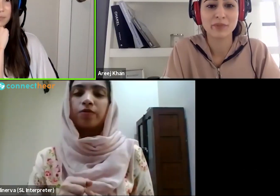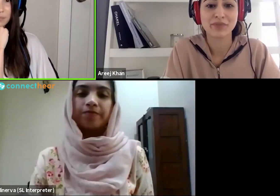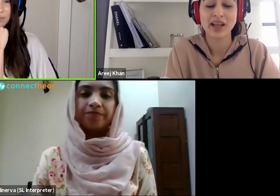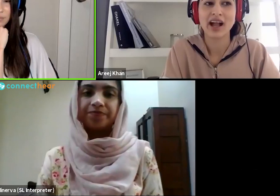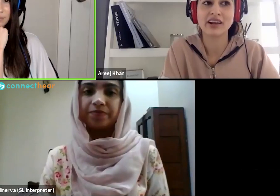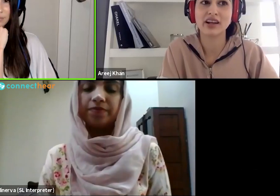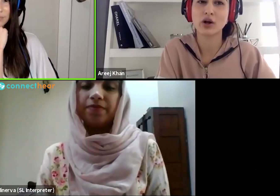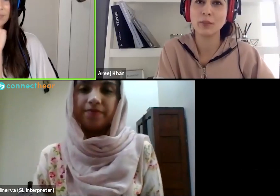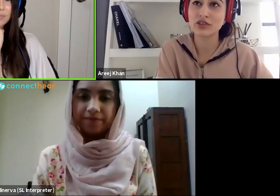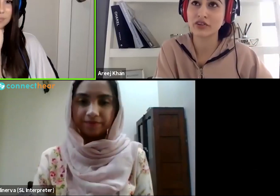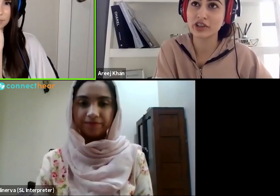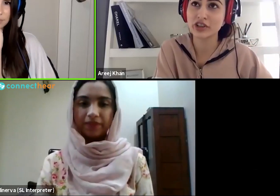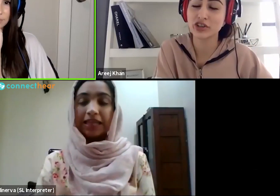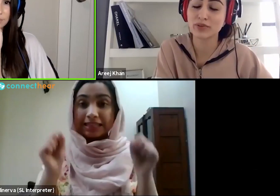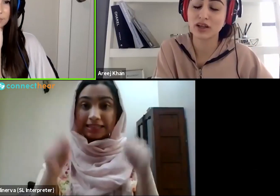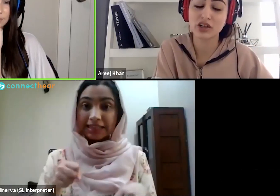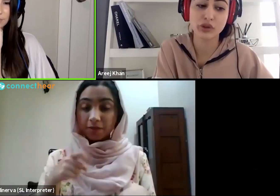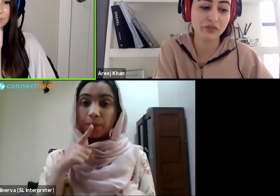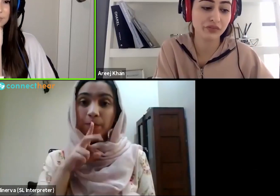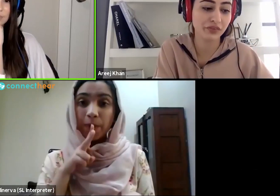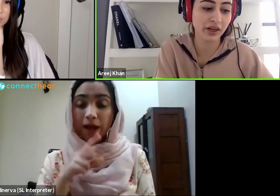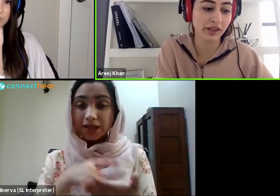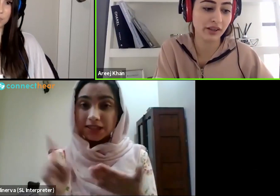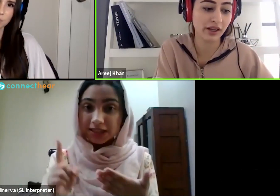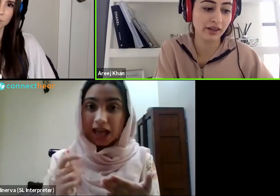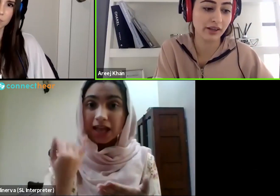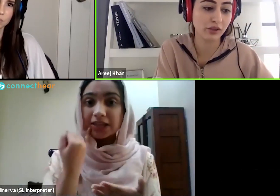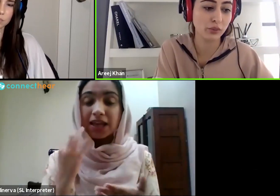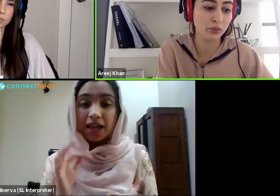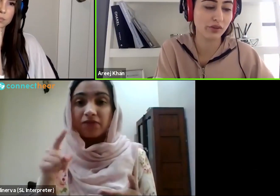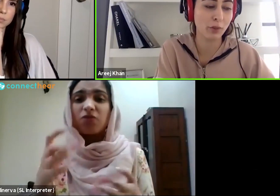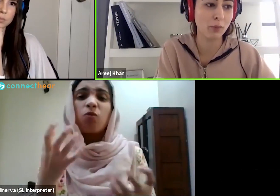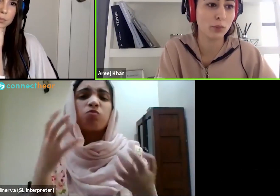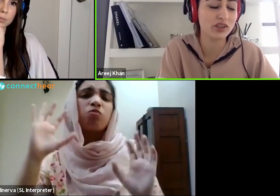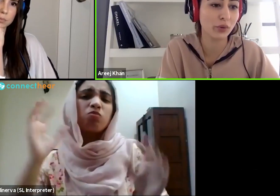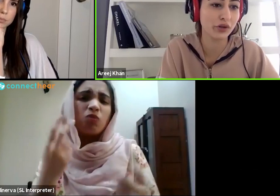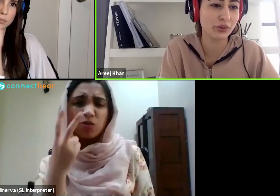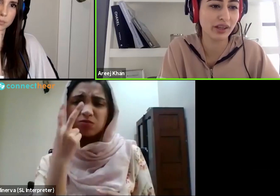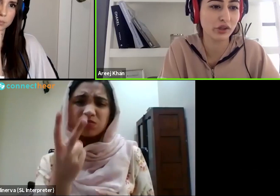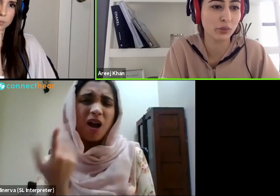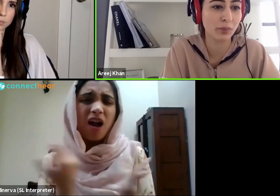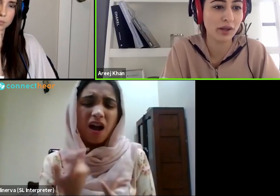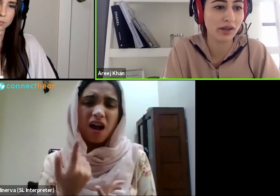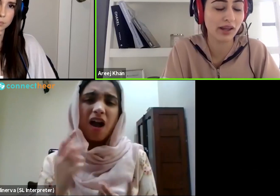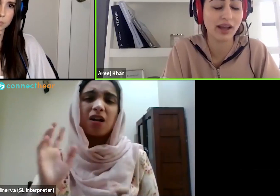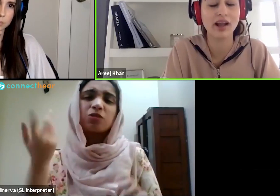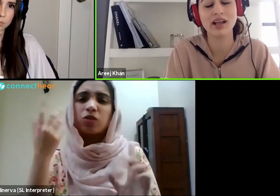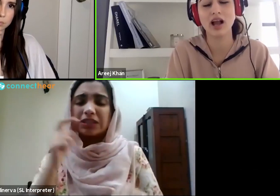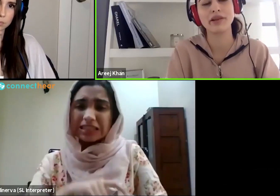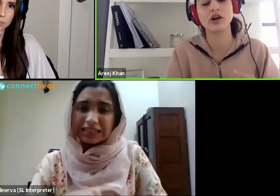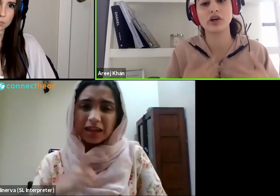Yes. And going back to relationships, do you ever find that there are moments where you think you might,